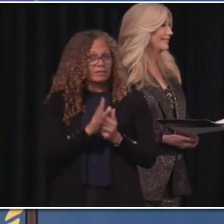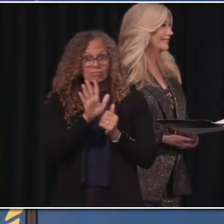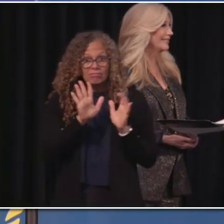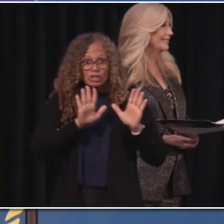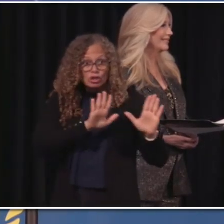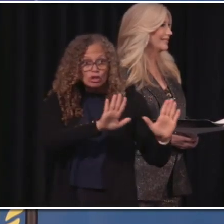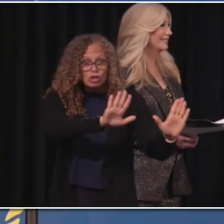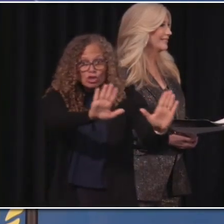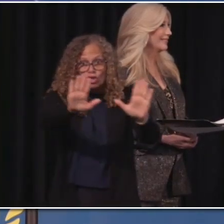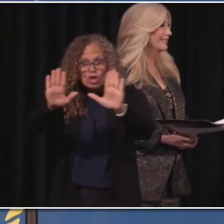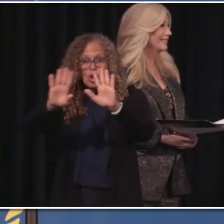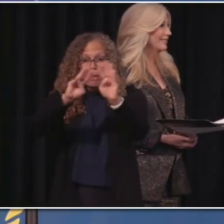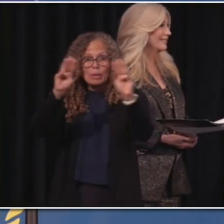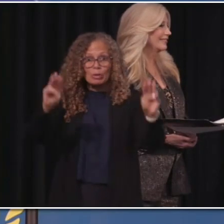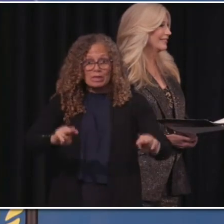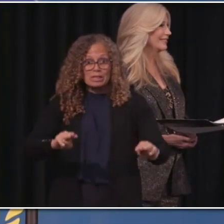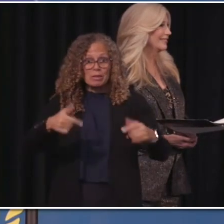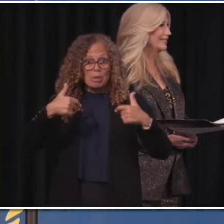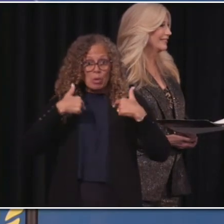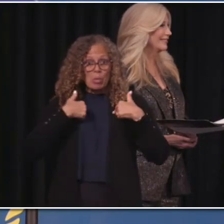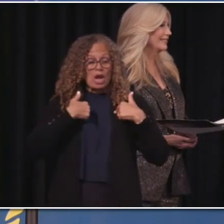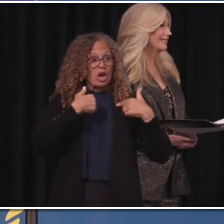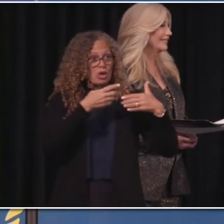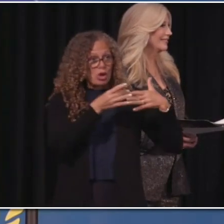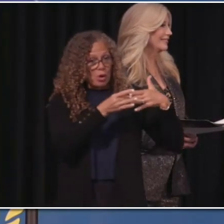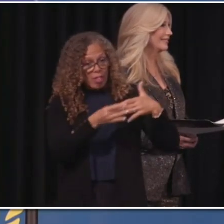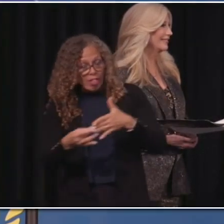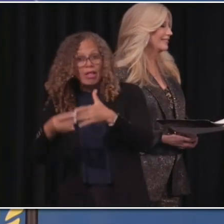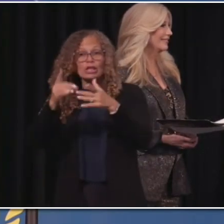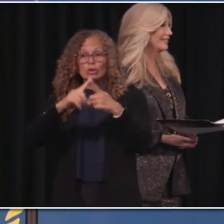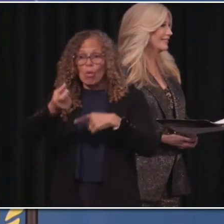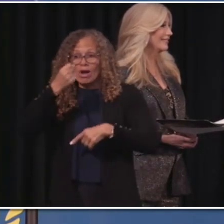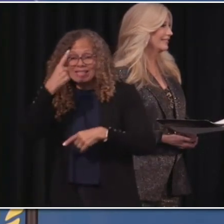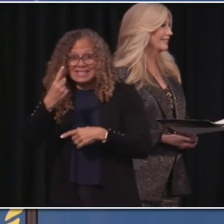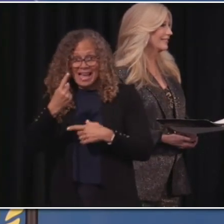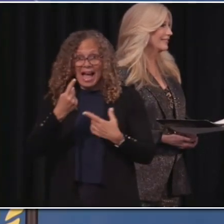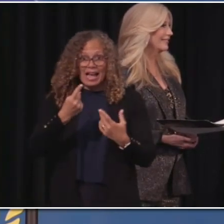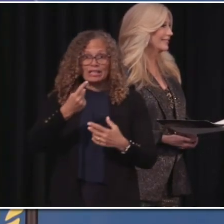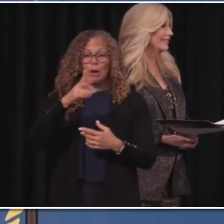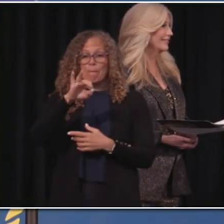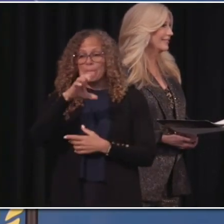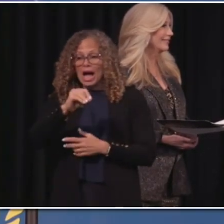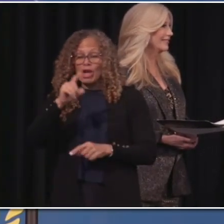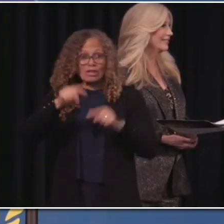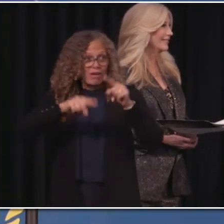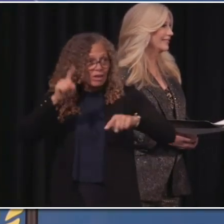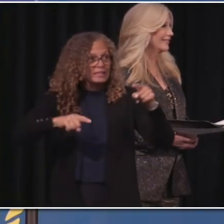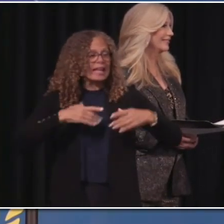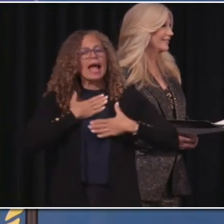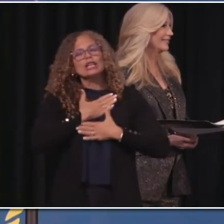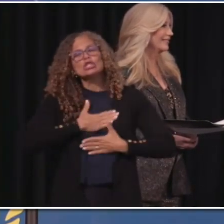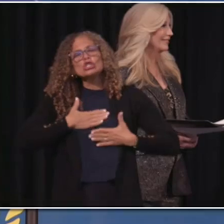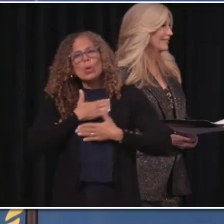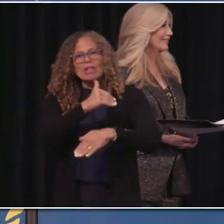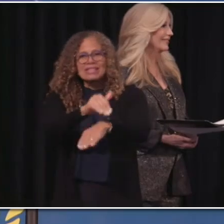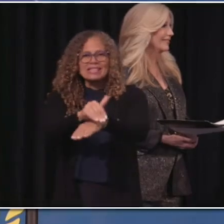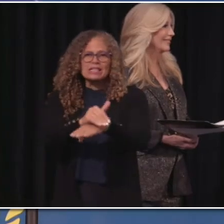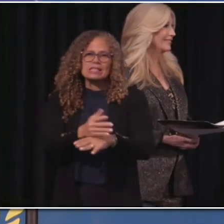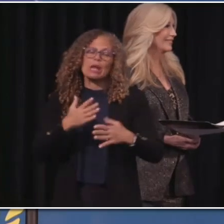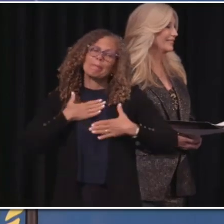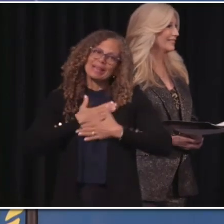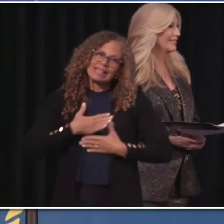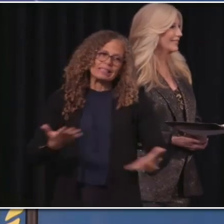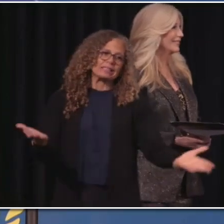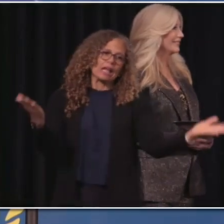museum, and we are your conduit to understanding our region's vast biodiversity. Enjoy this evening, and please come again